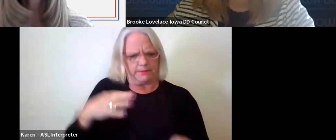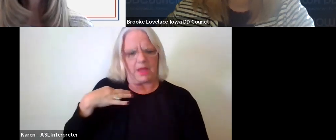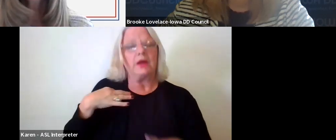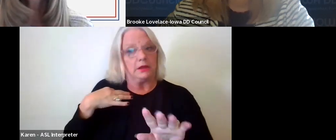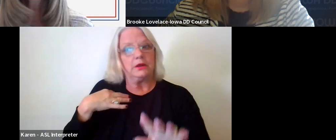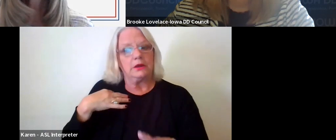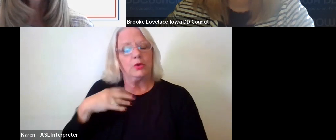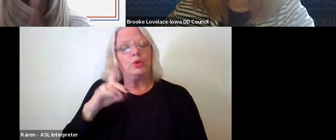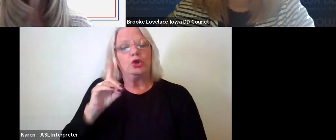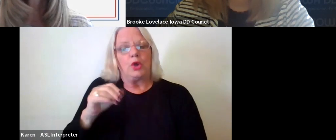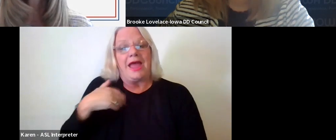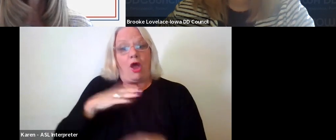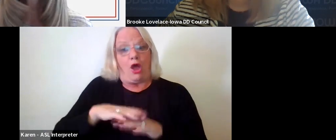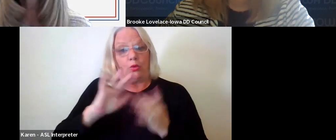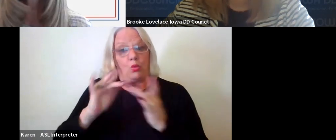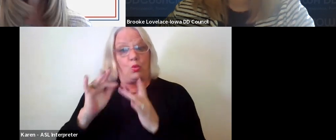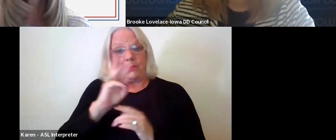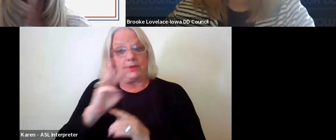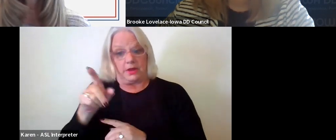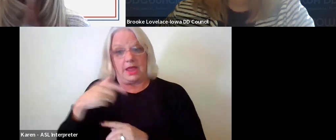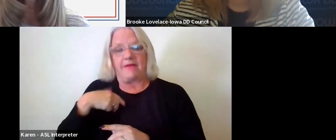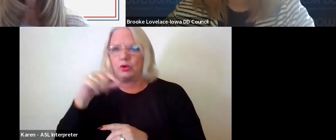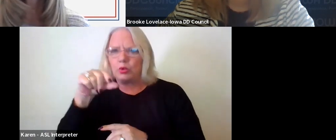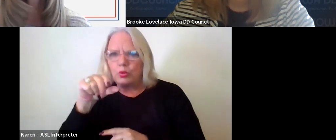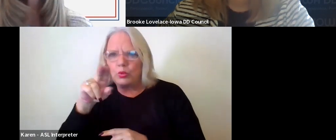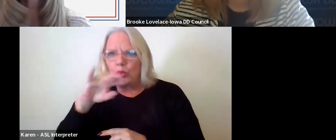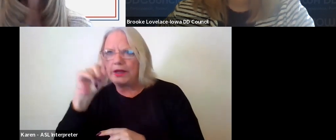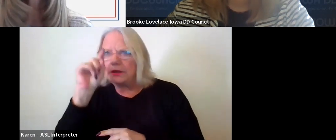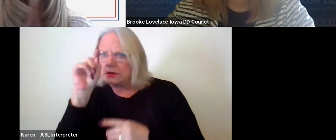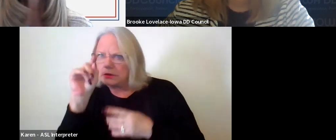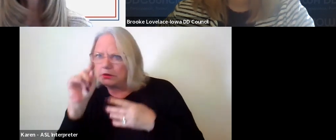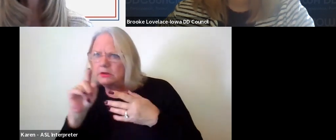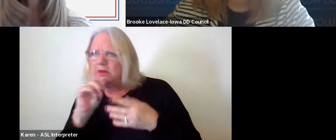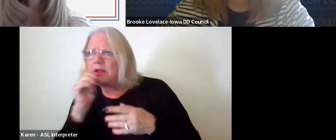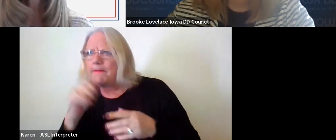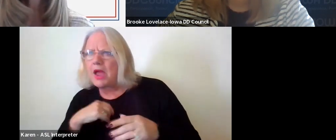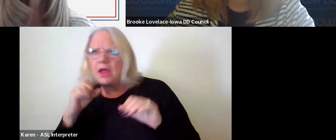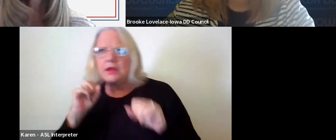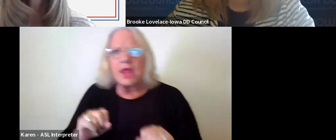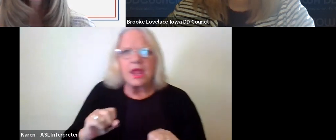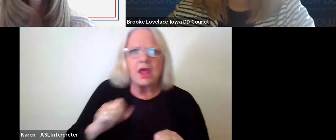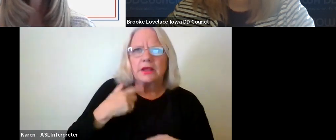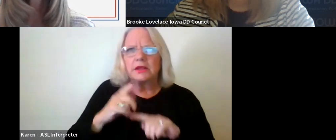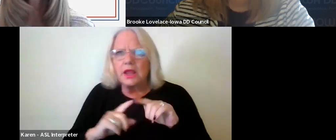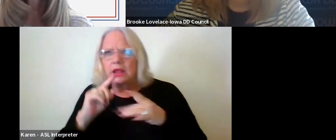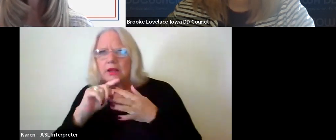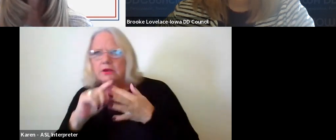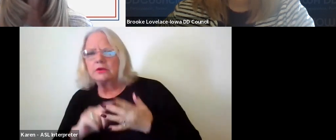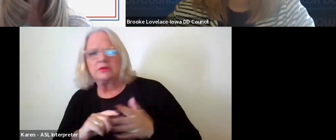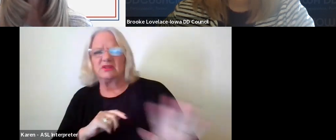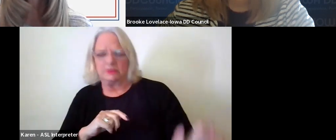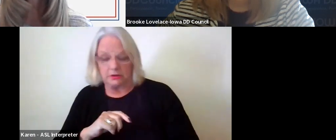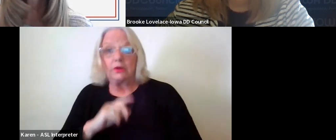eligibility quiz on our website and would just encourage you, we had that great slide. This webinar will be available for